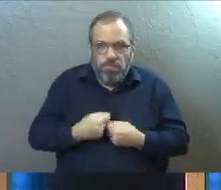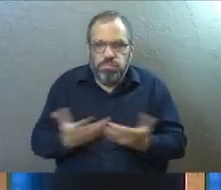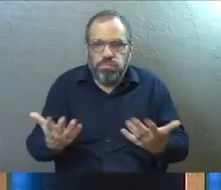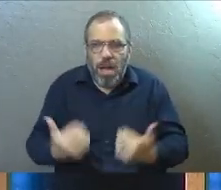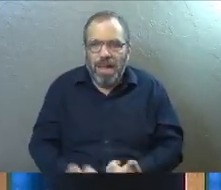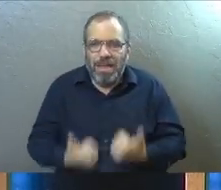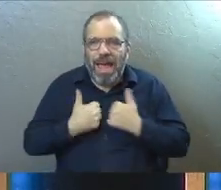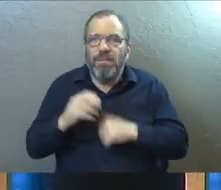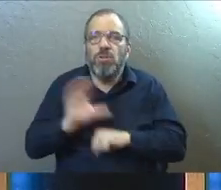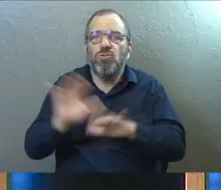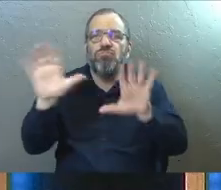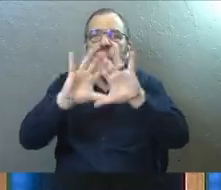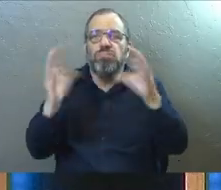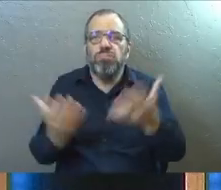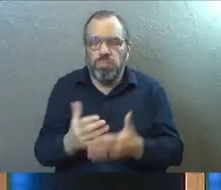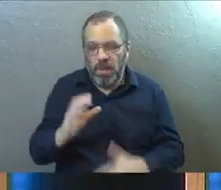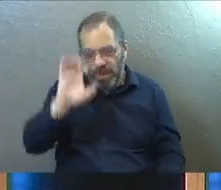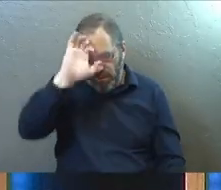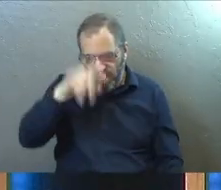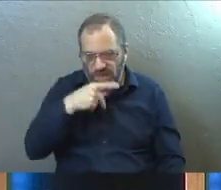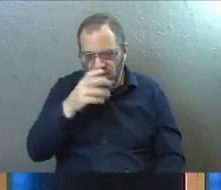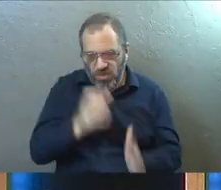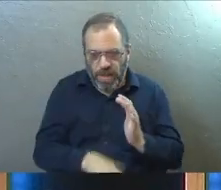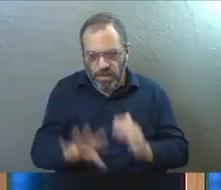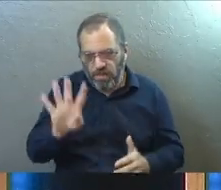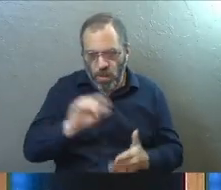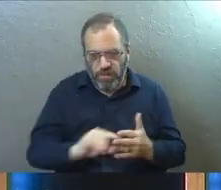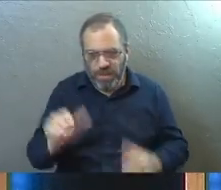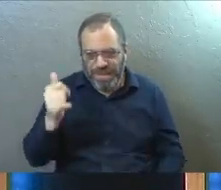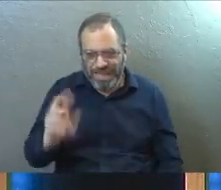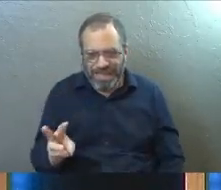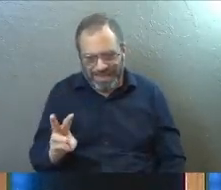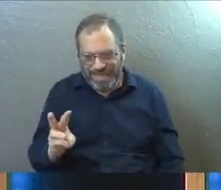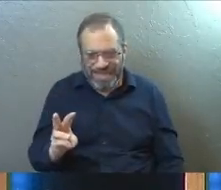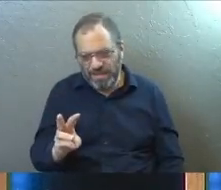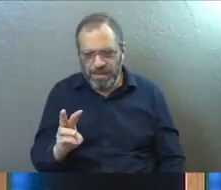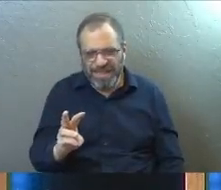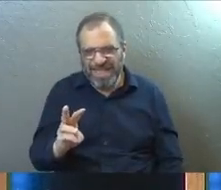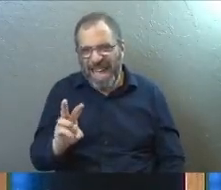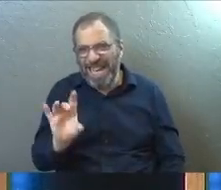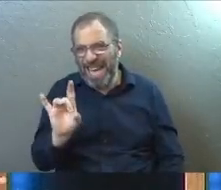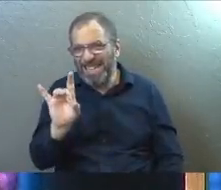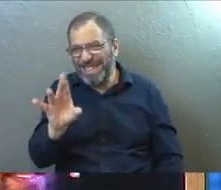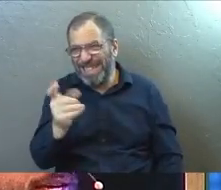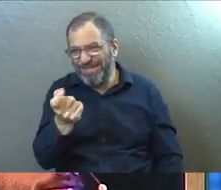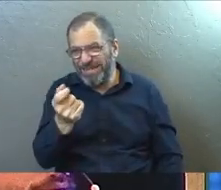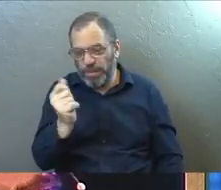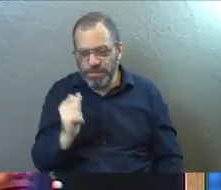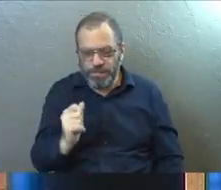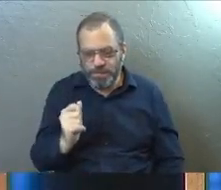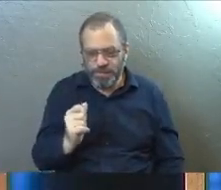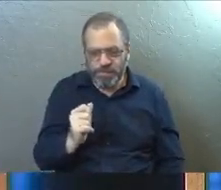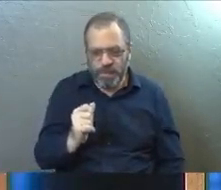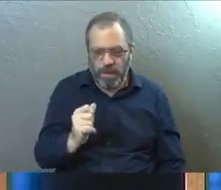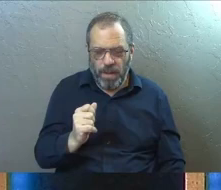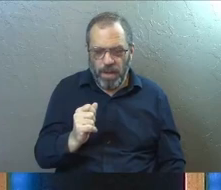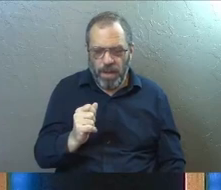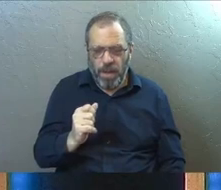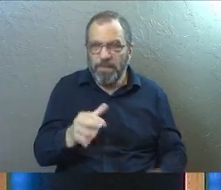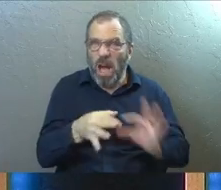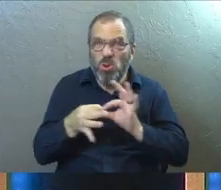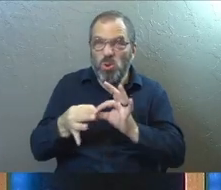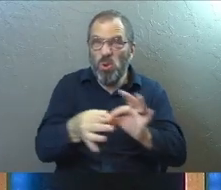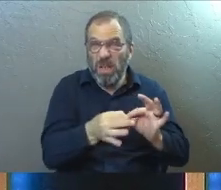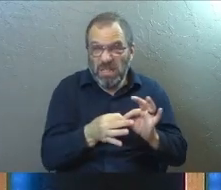bring life to the church as a whole. Ephesians 4:16. So this is from that section that we didn't read, but I kind of gave you a quick synopsis of where Paul's talking about